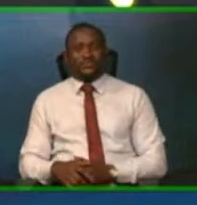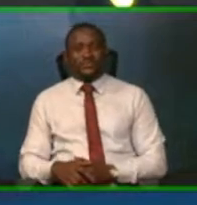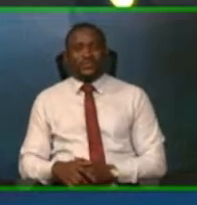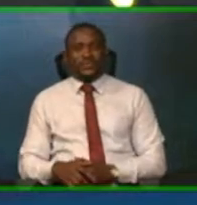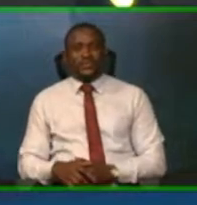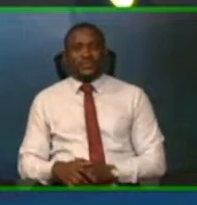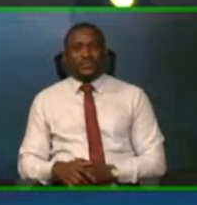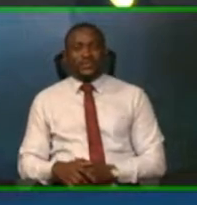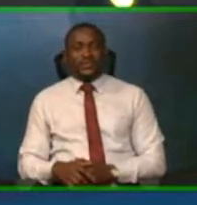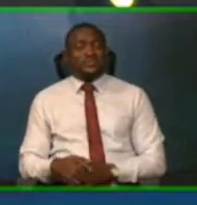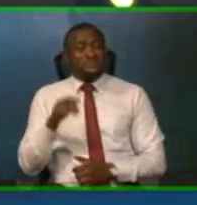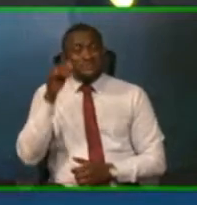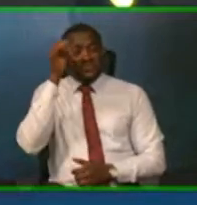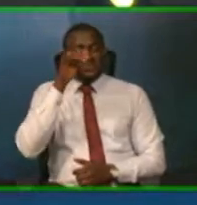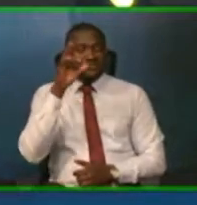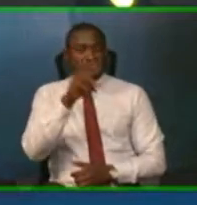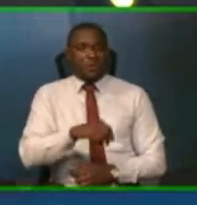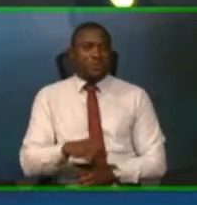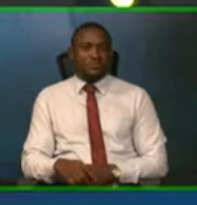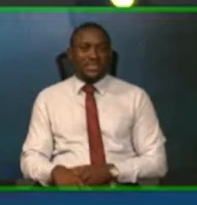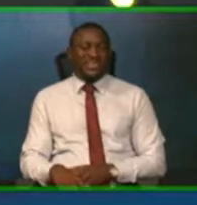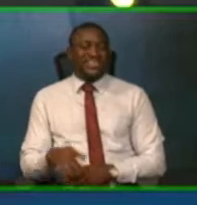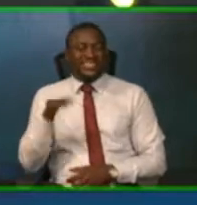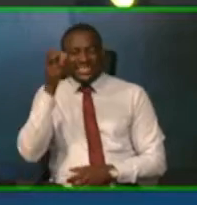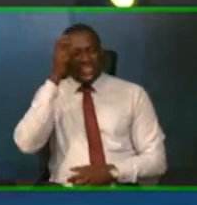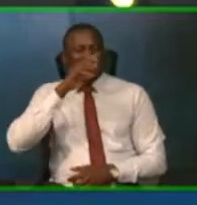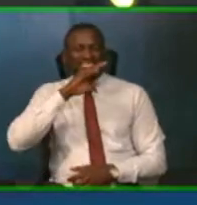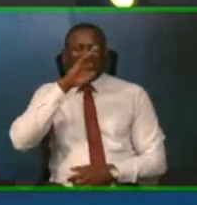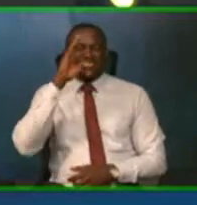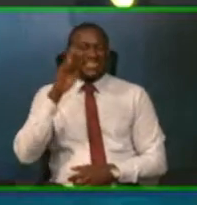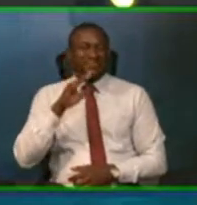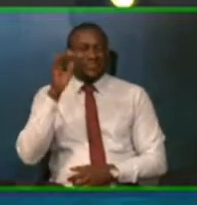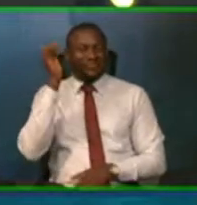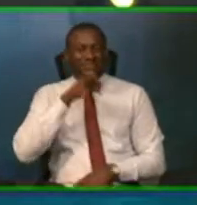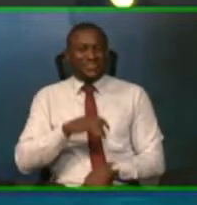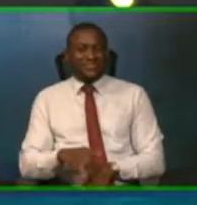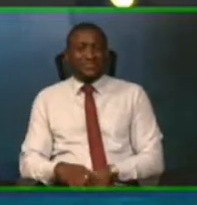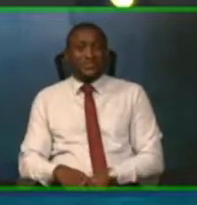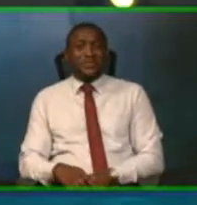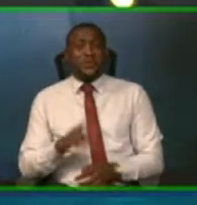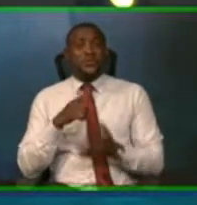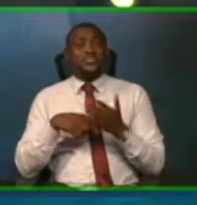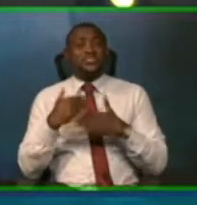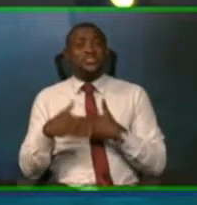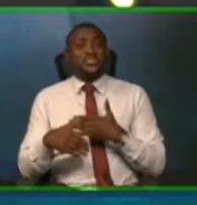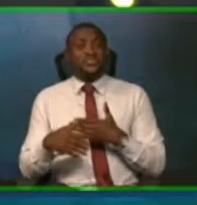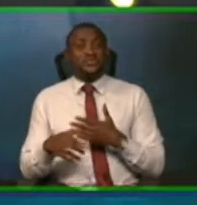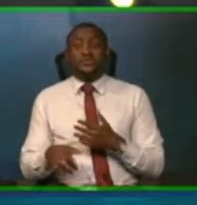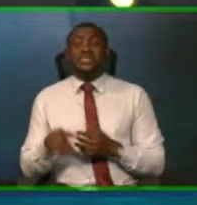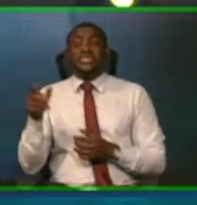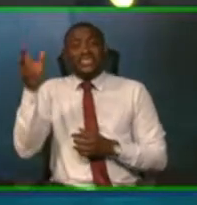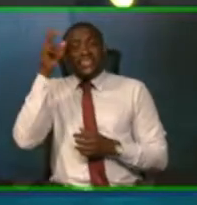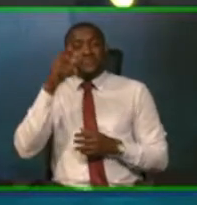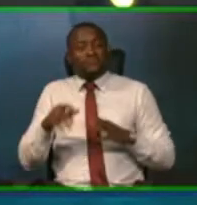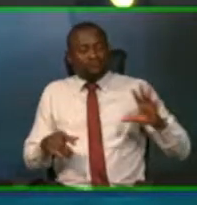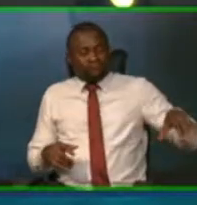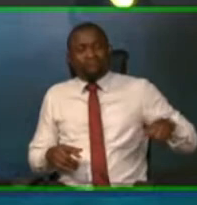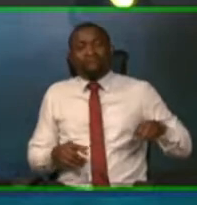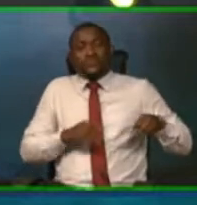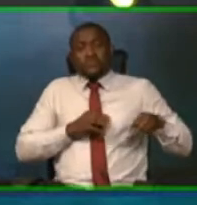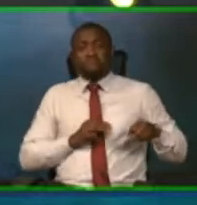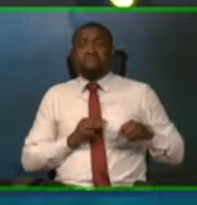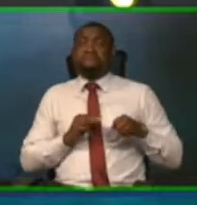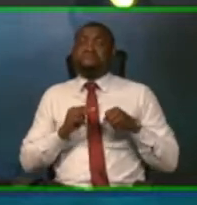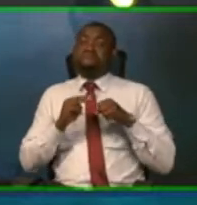your description of Satan. You'll be wrong. Hallelujah. The devil took him to a holy city and set him on